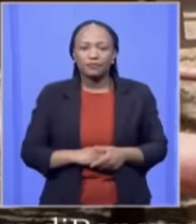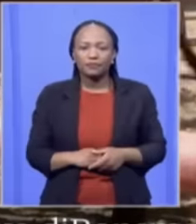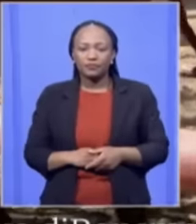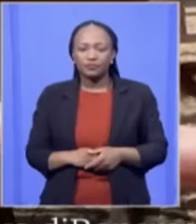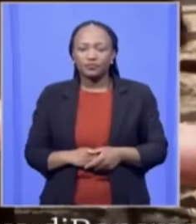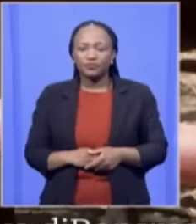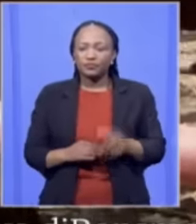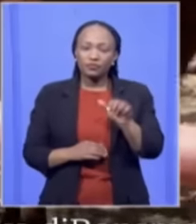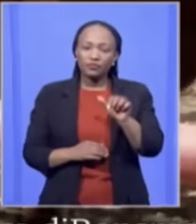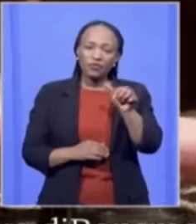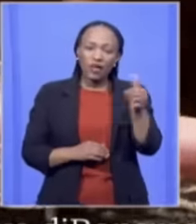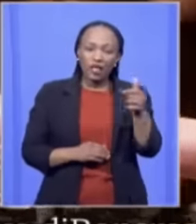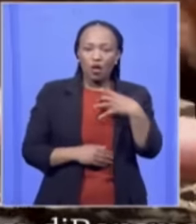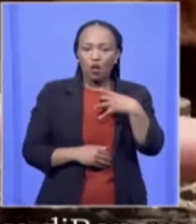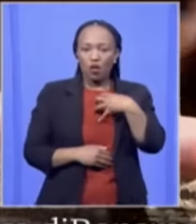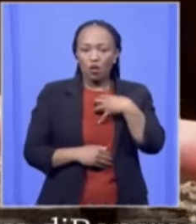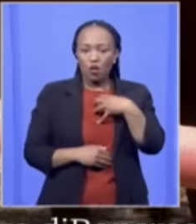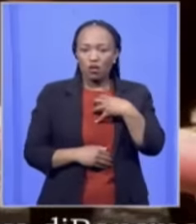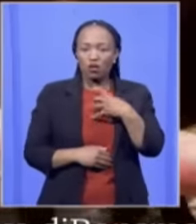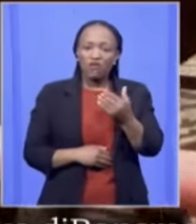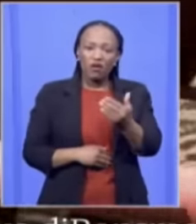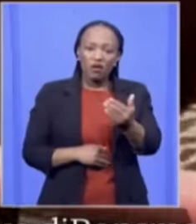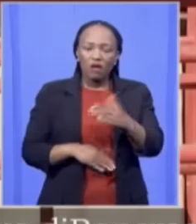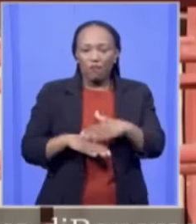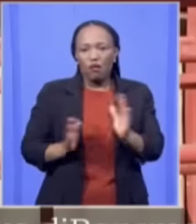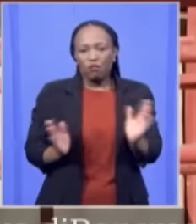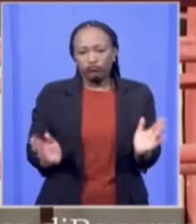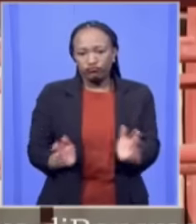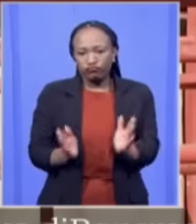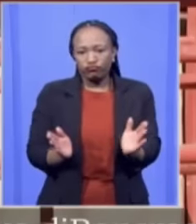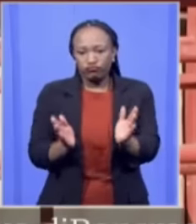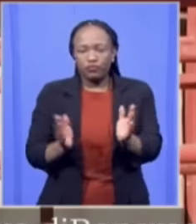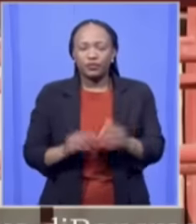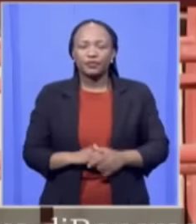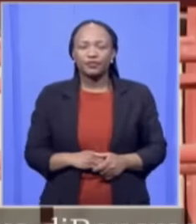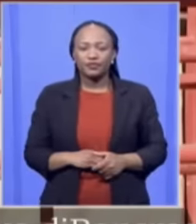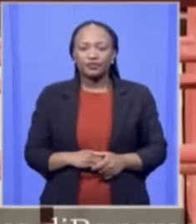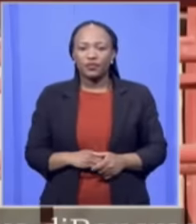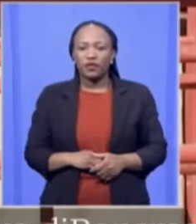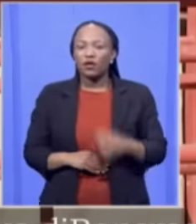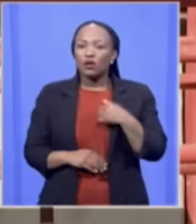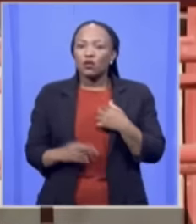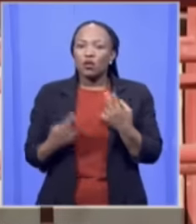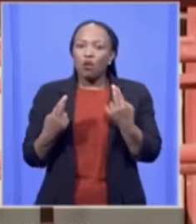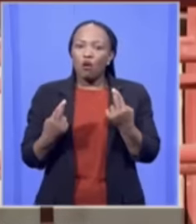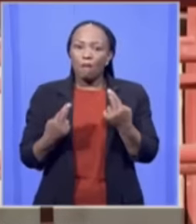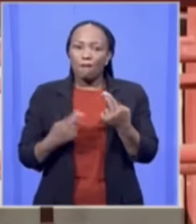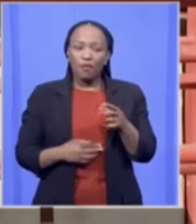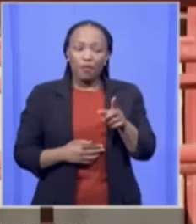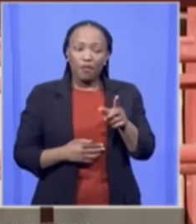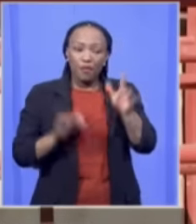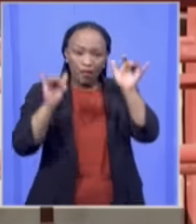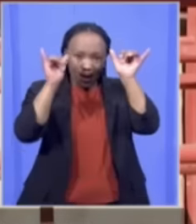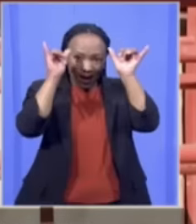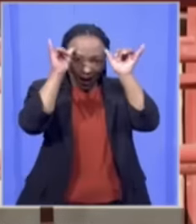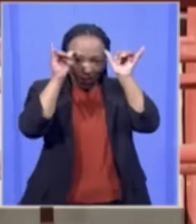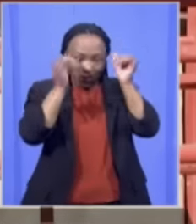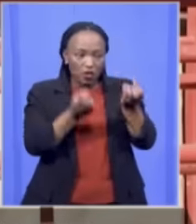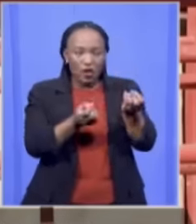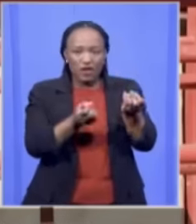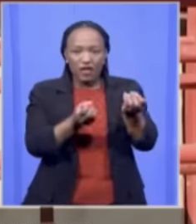balemirui ba bangwe bao ba tutugang mo dingwageng tse di tlang. We hope gore di heifers tse re ba fileng tsone di tla ba tswela